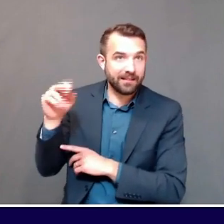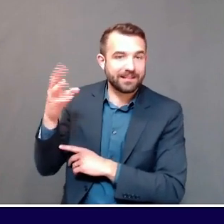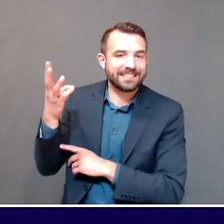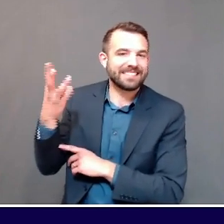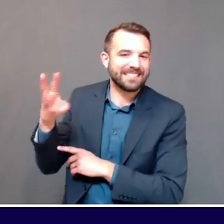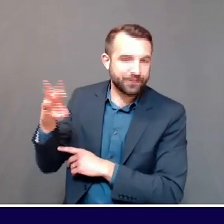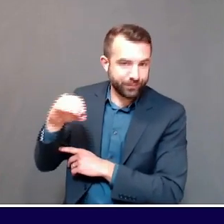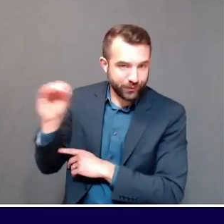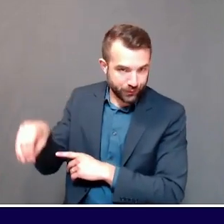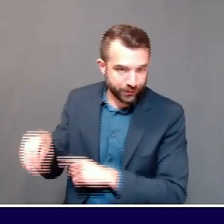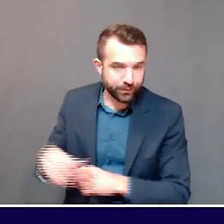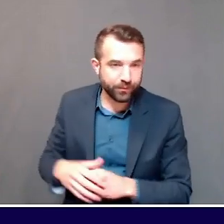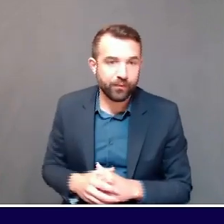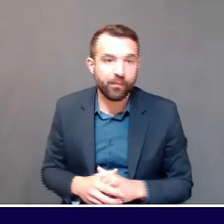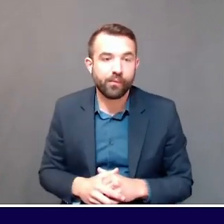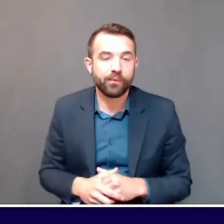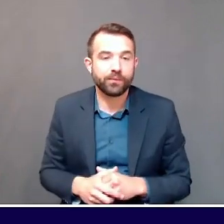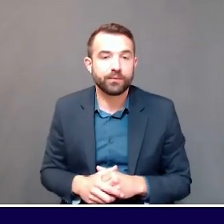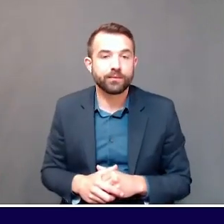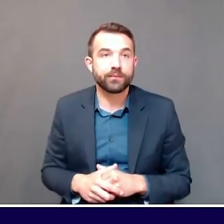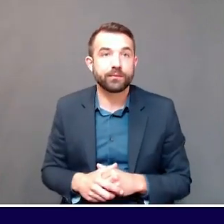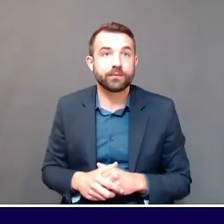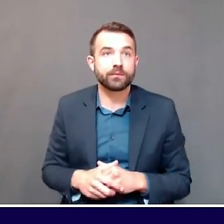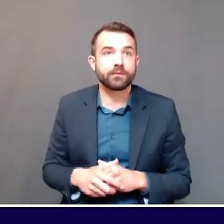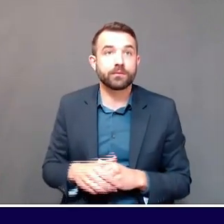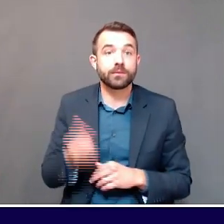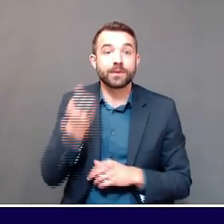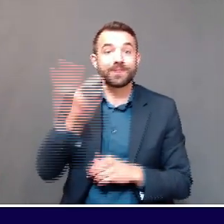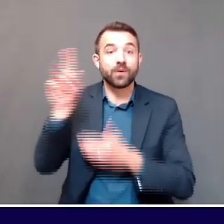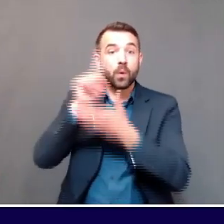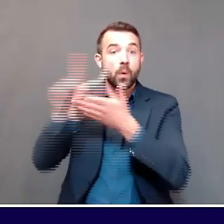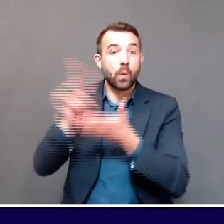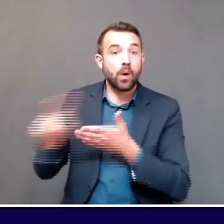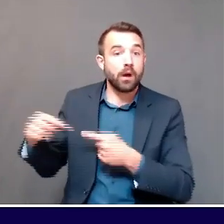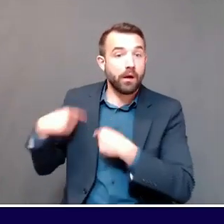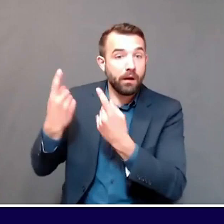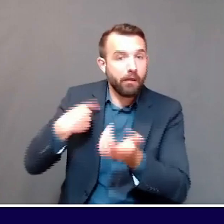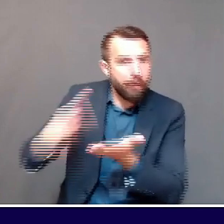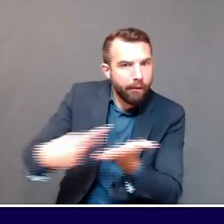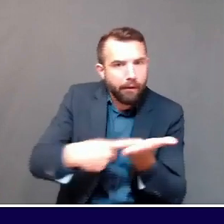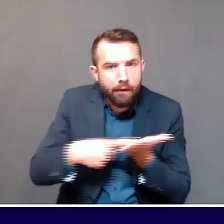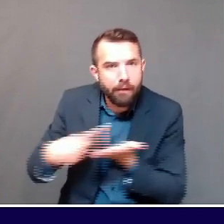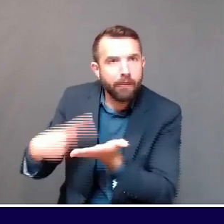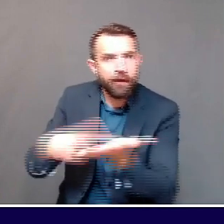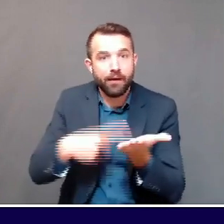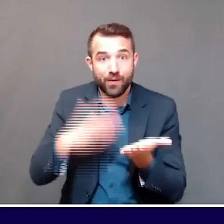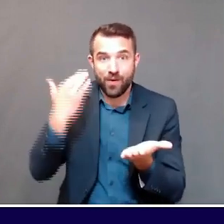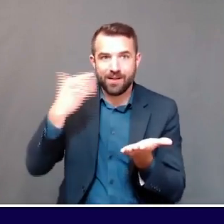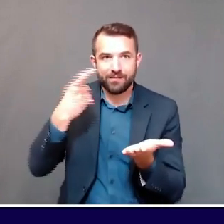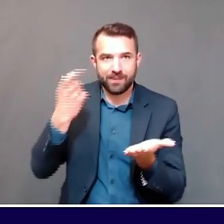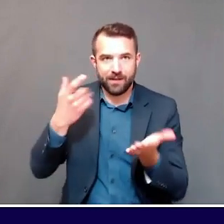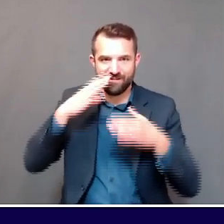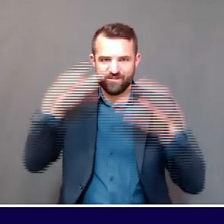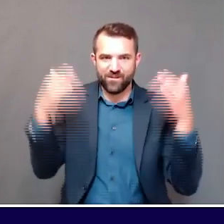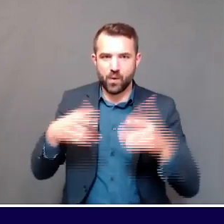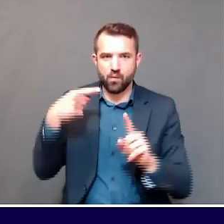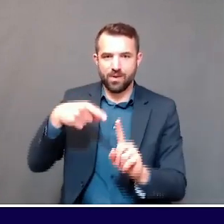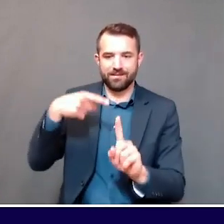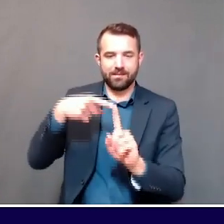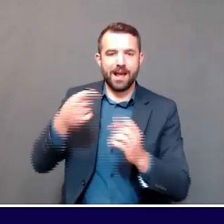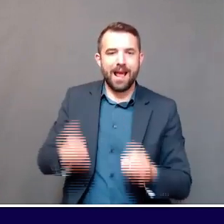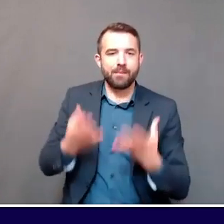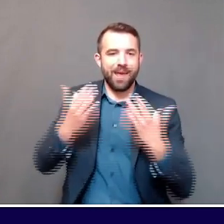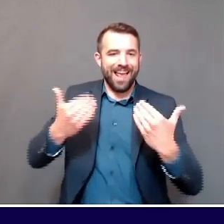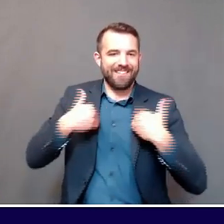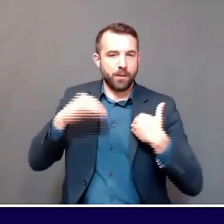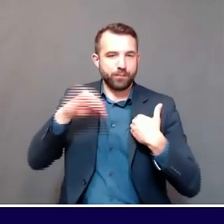16%. We've talked for several weeks now about the importance of this positivity rate. It tells us, among other things, whether